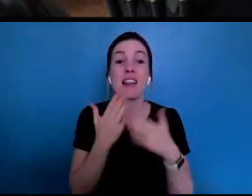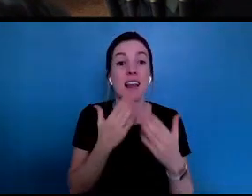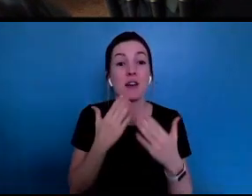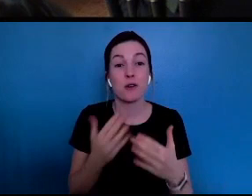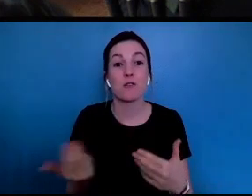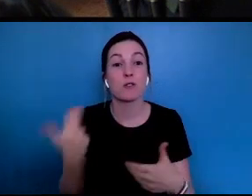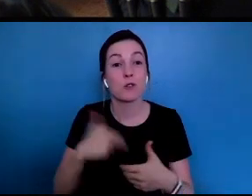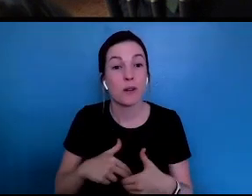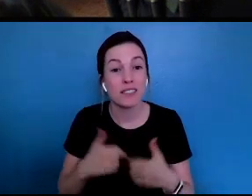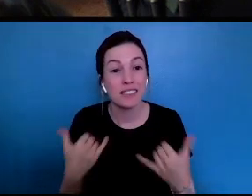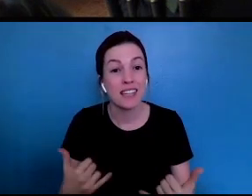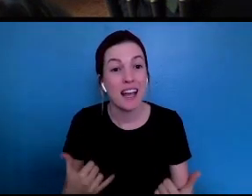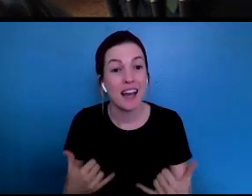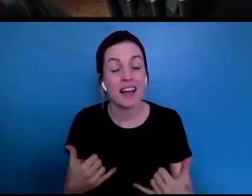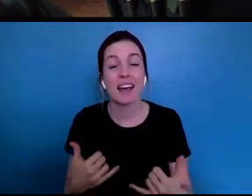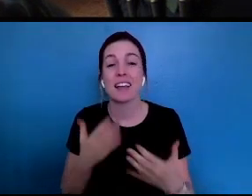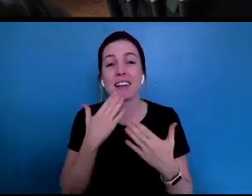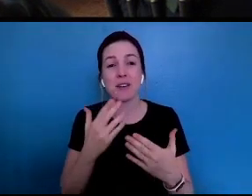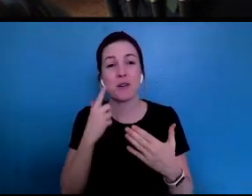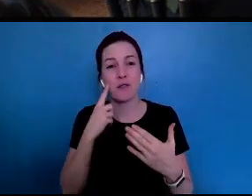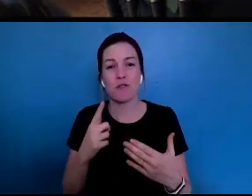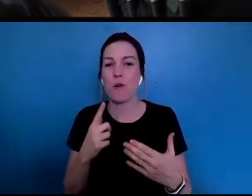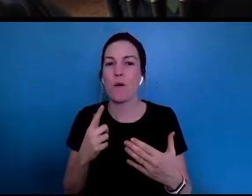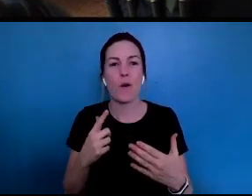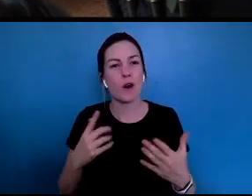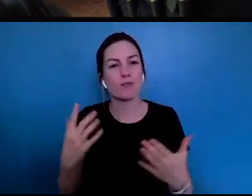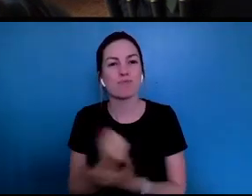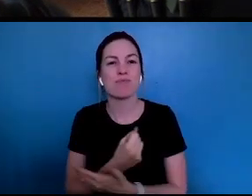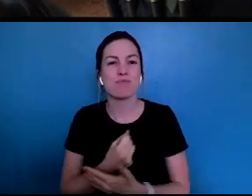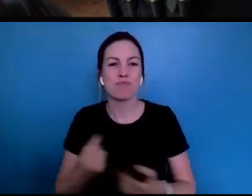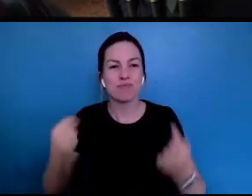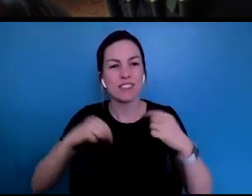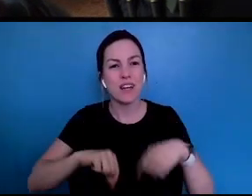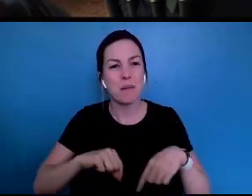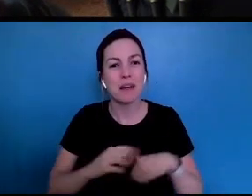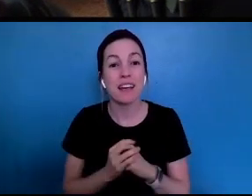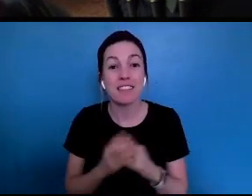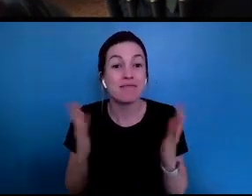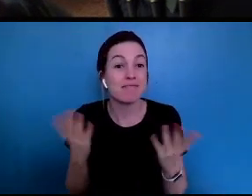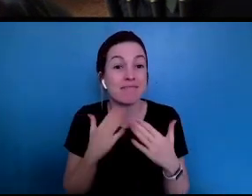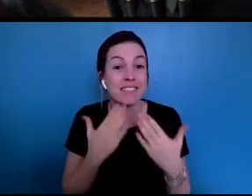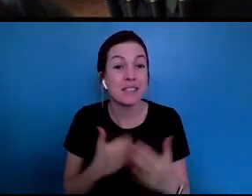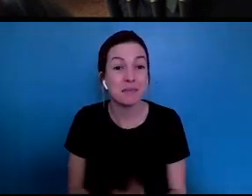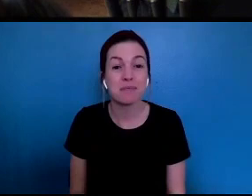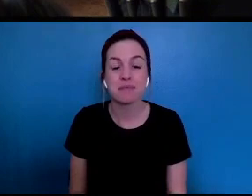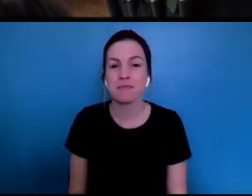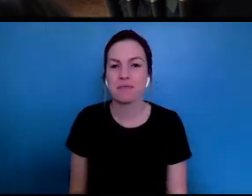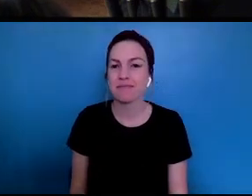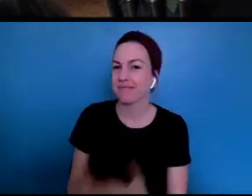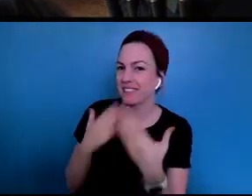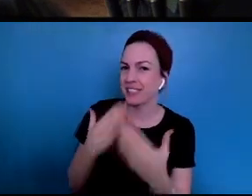Thank you so much for making us a stop on your trip. And thank you. Thank you.